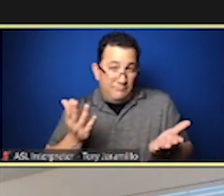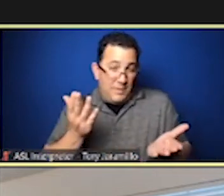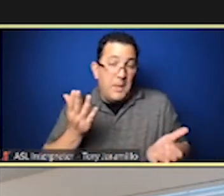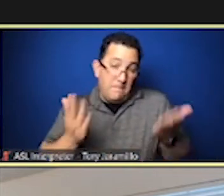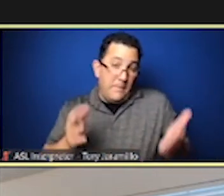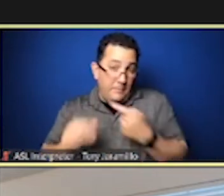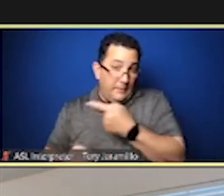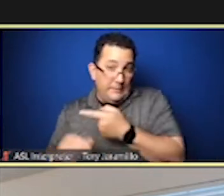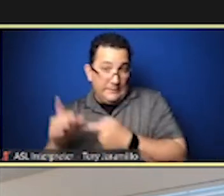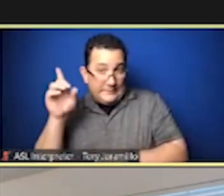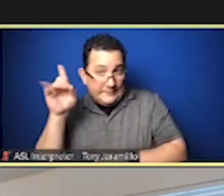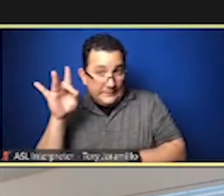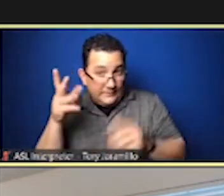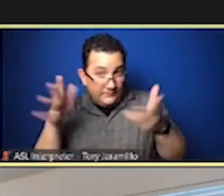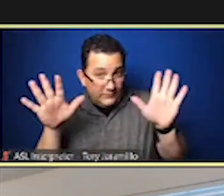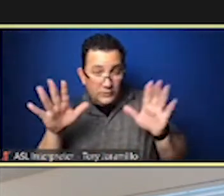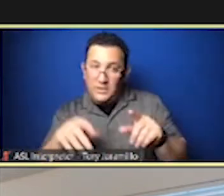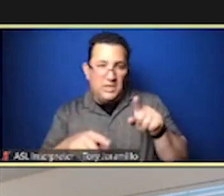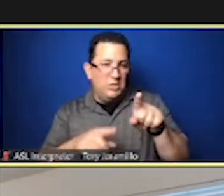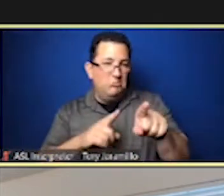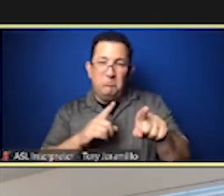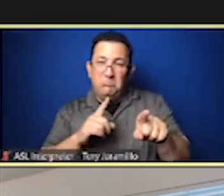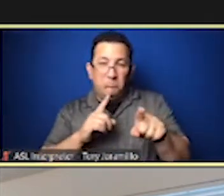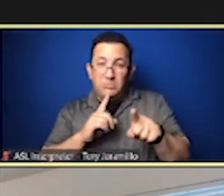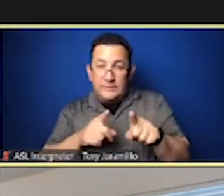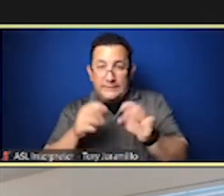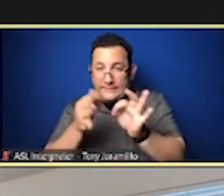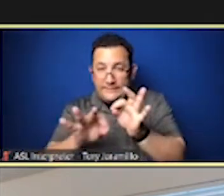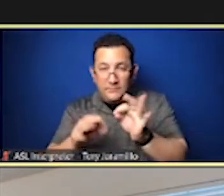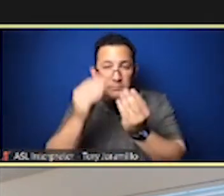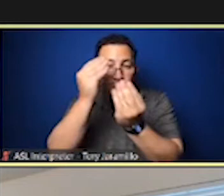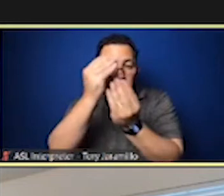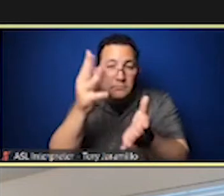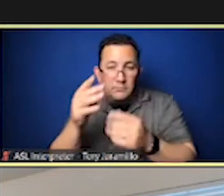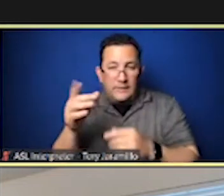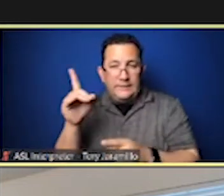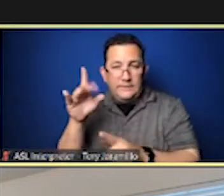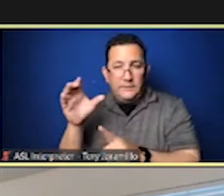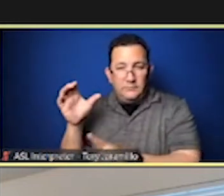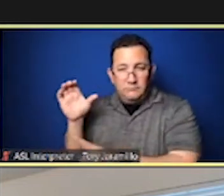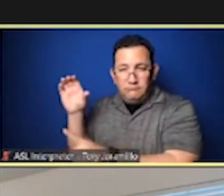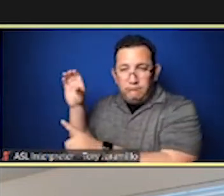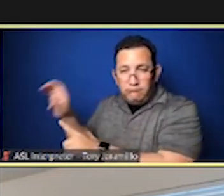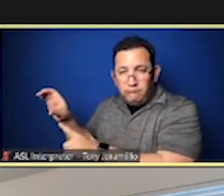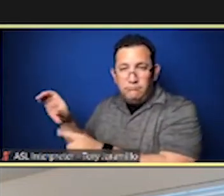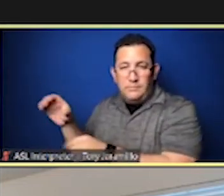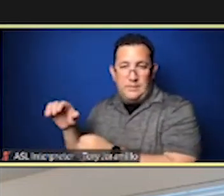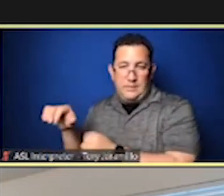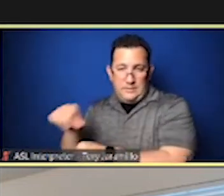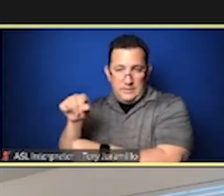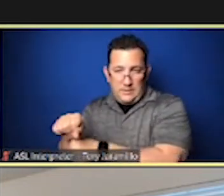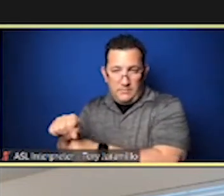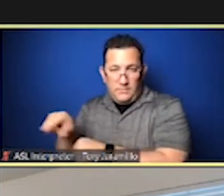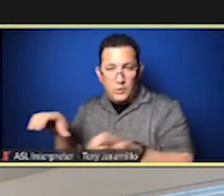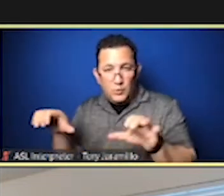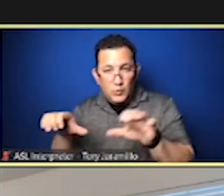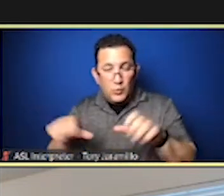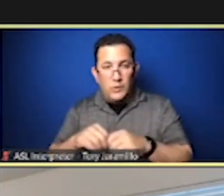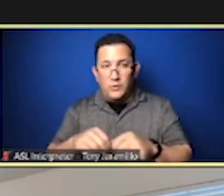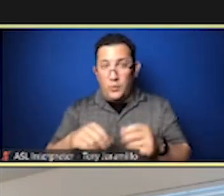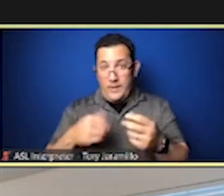the assignment was assigned. So we have our Assignments tab and our Grades tab.